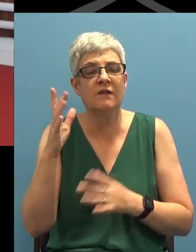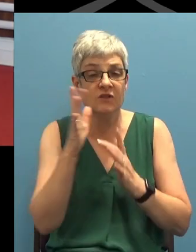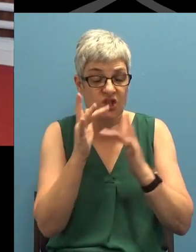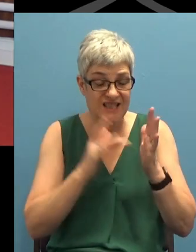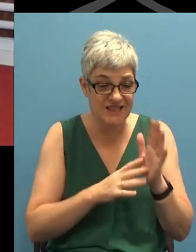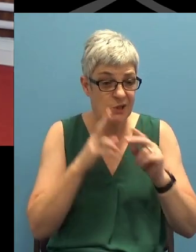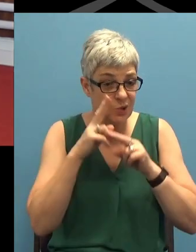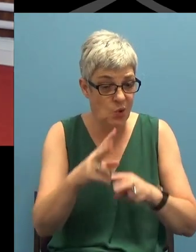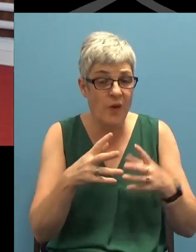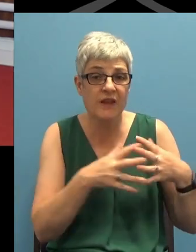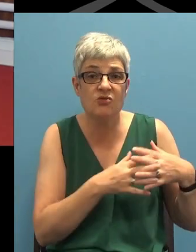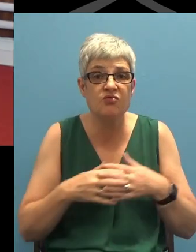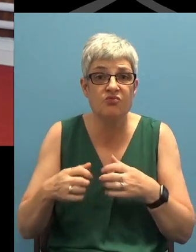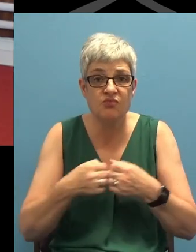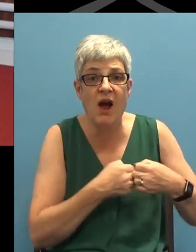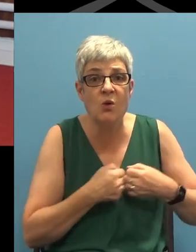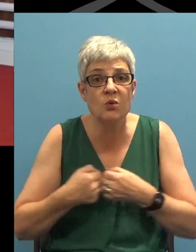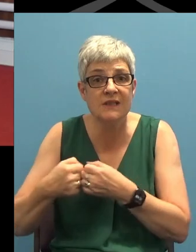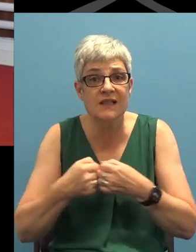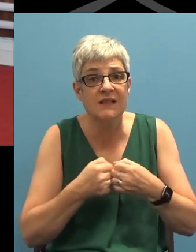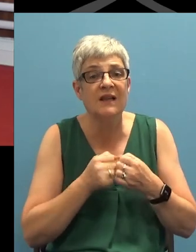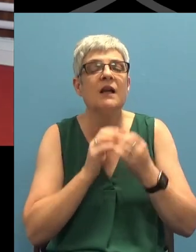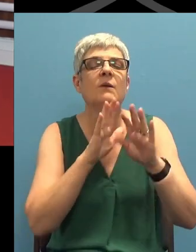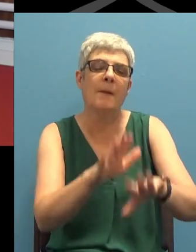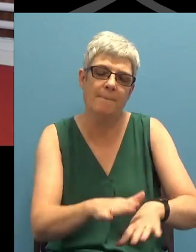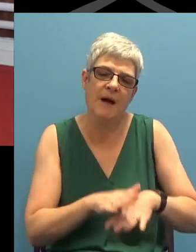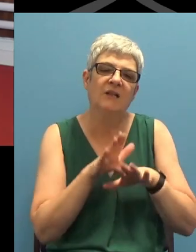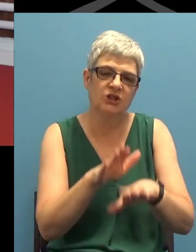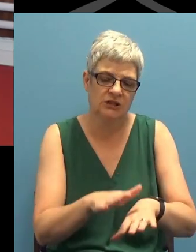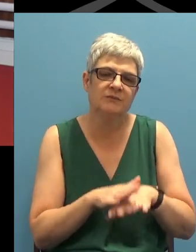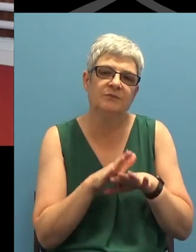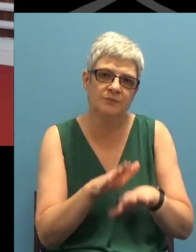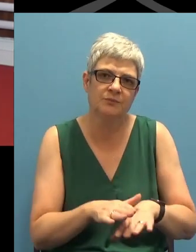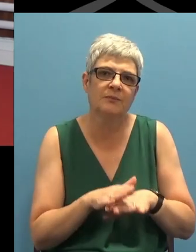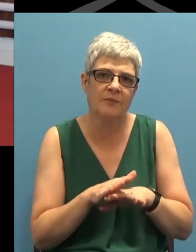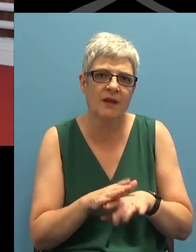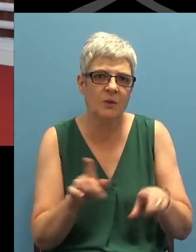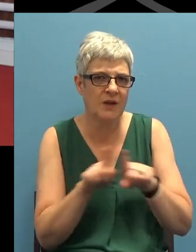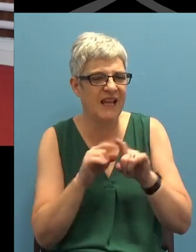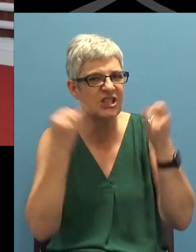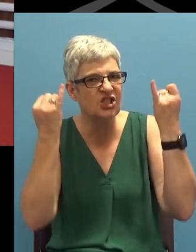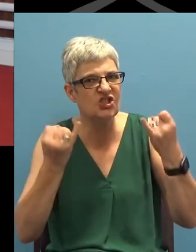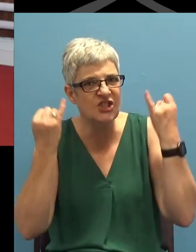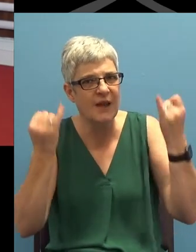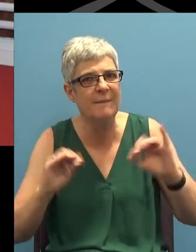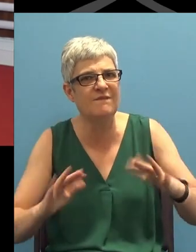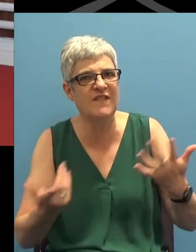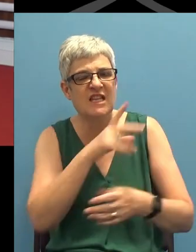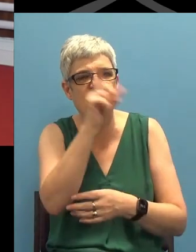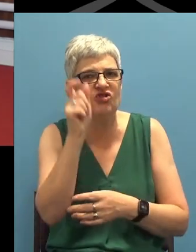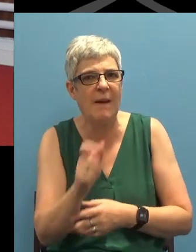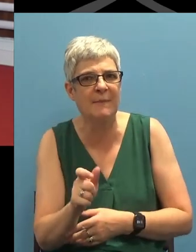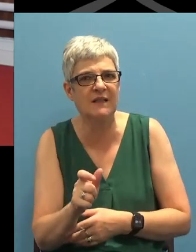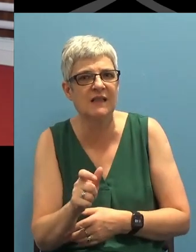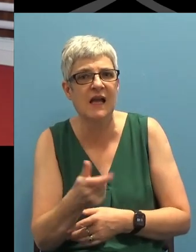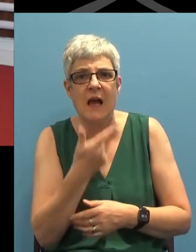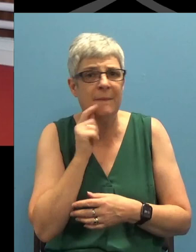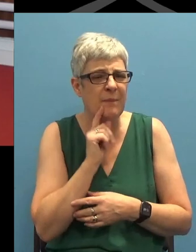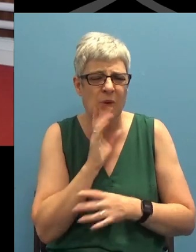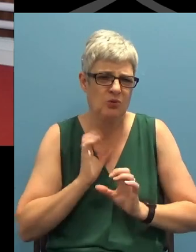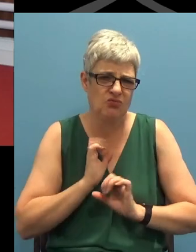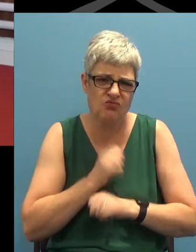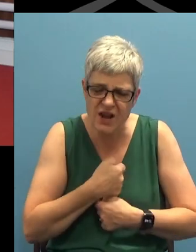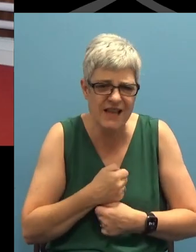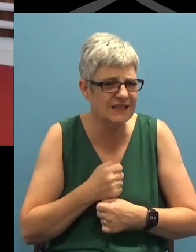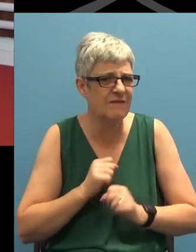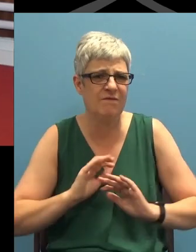36, saw the crowds, he had compassion on them. They were like a sheep without shepherd. They were a people who were harassed